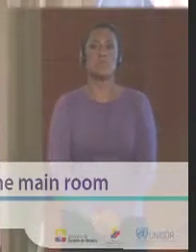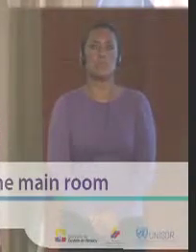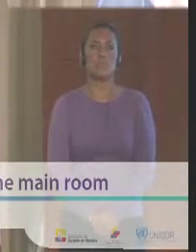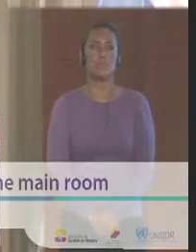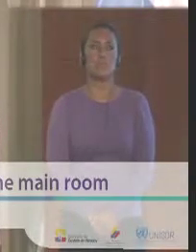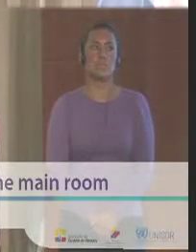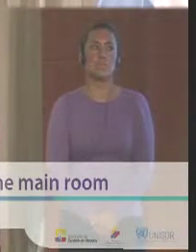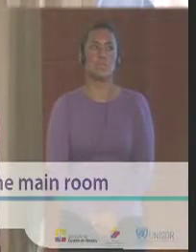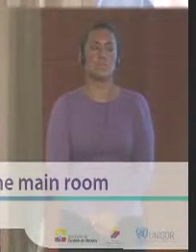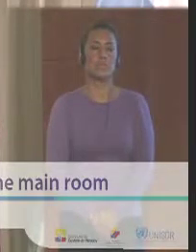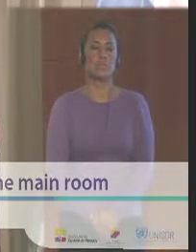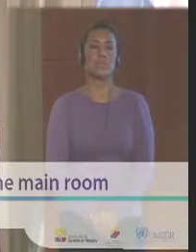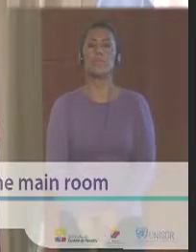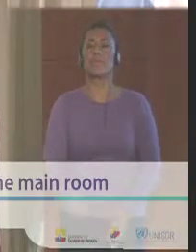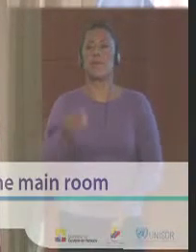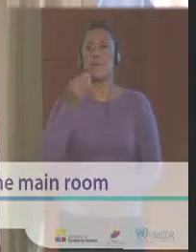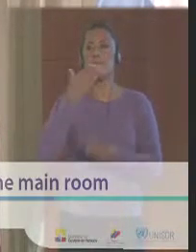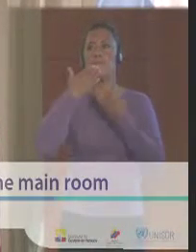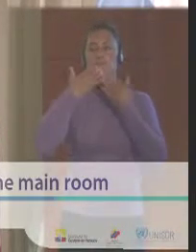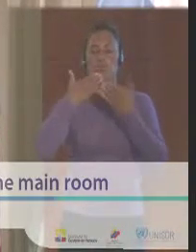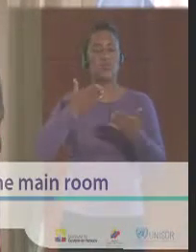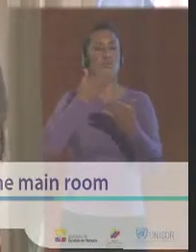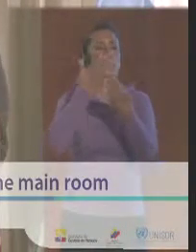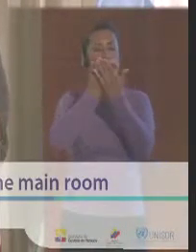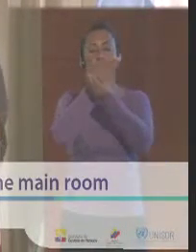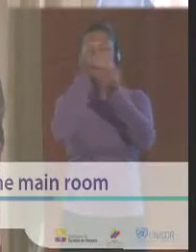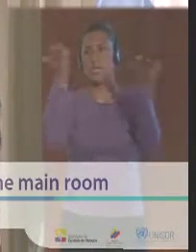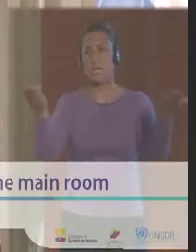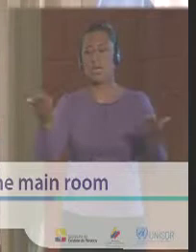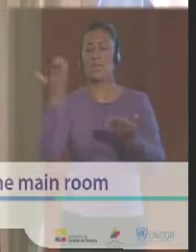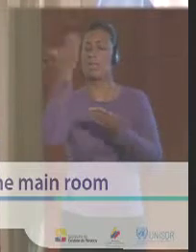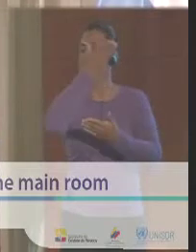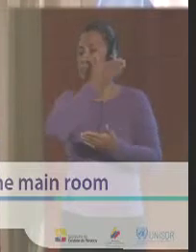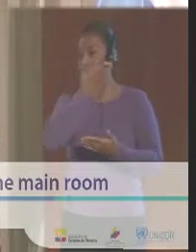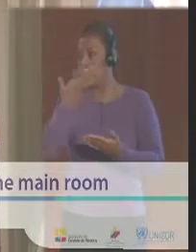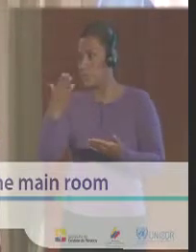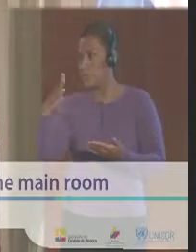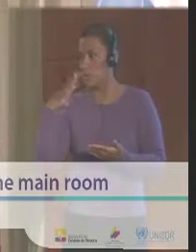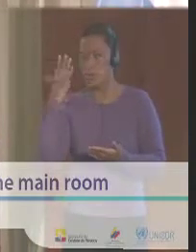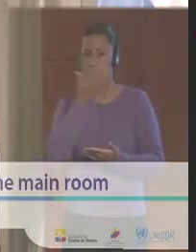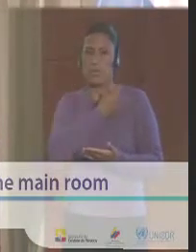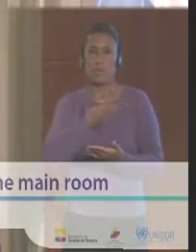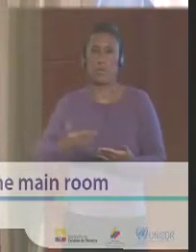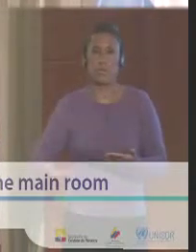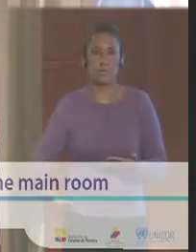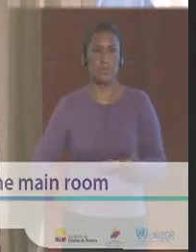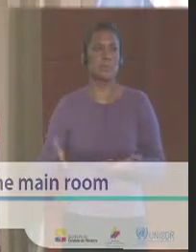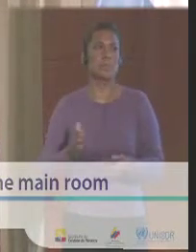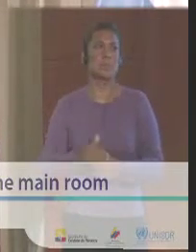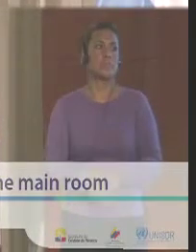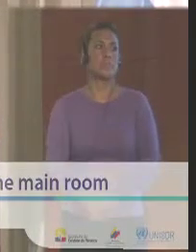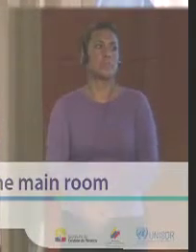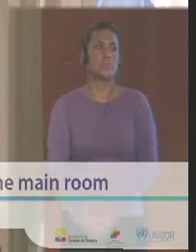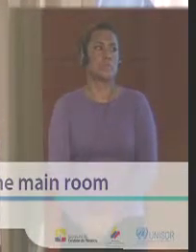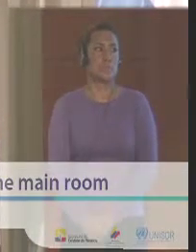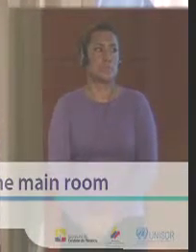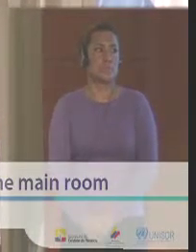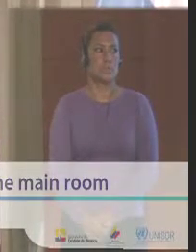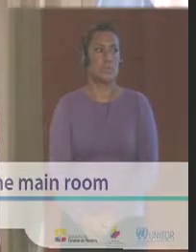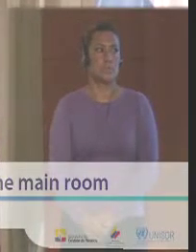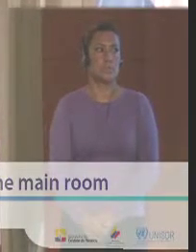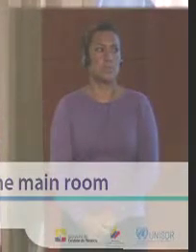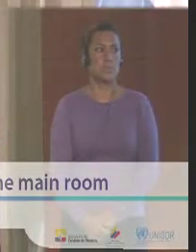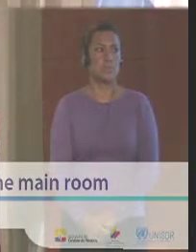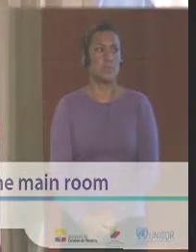Mr. Chairman, and on behalf of the Trinidad and Tobago delegation, which includes